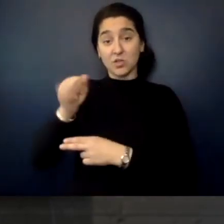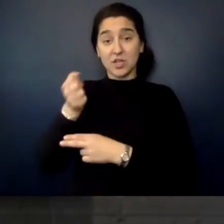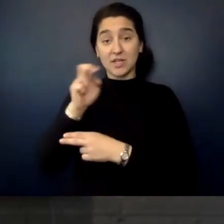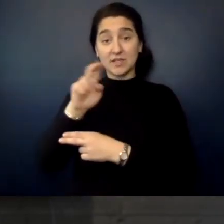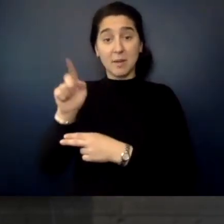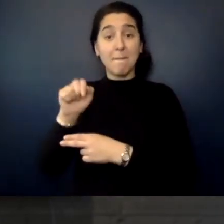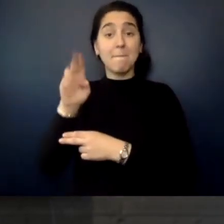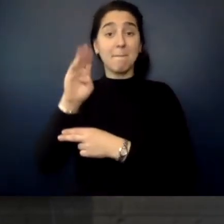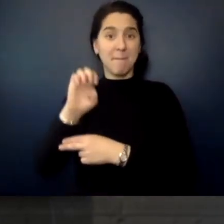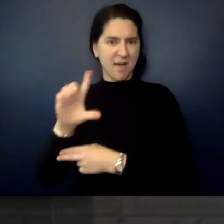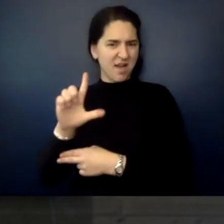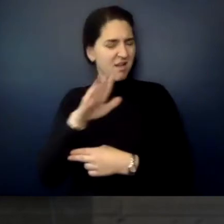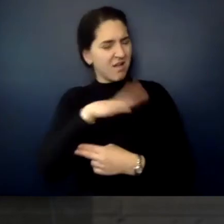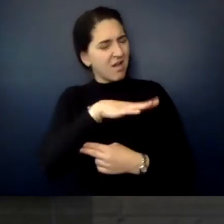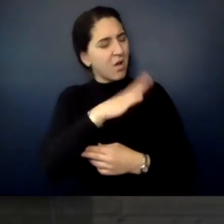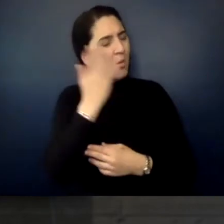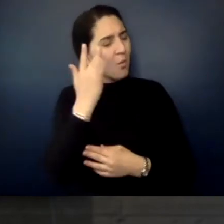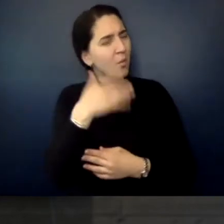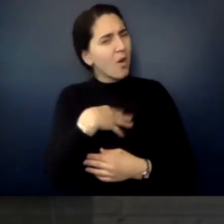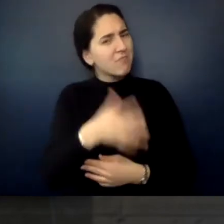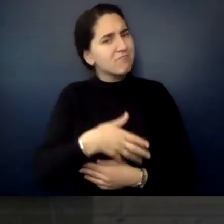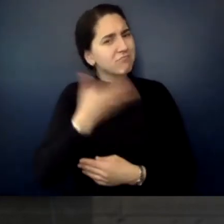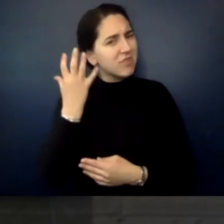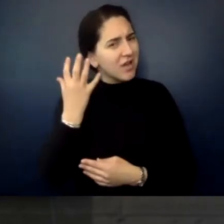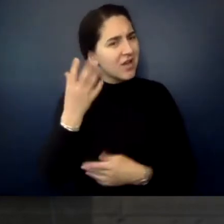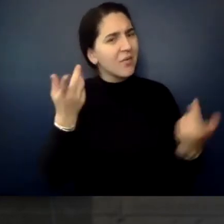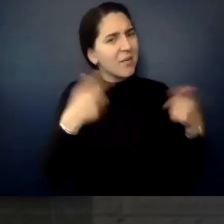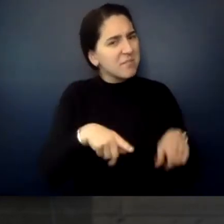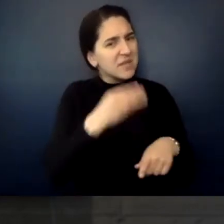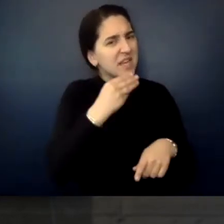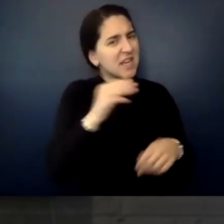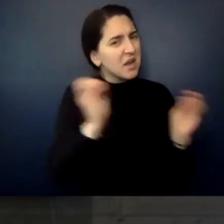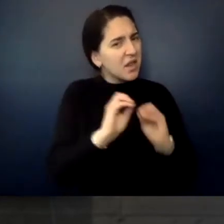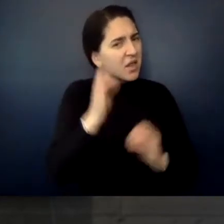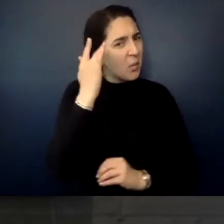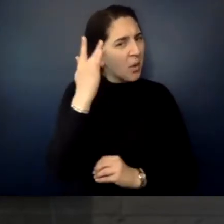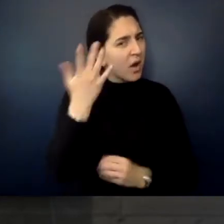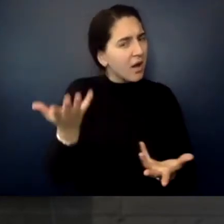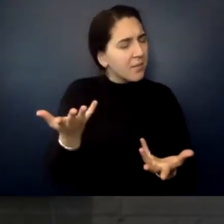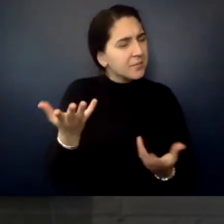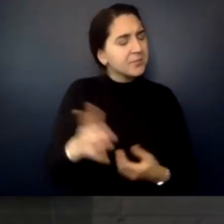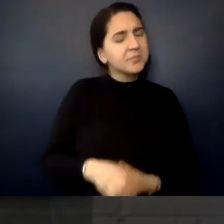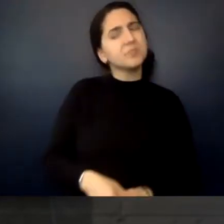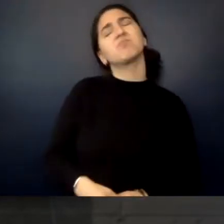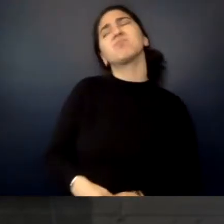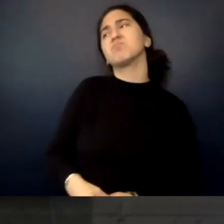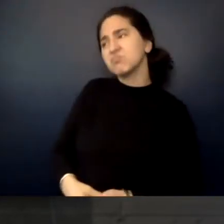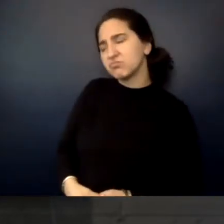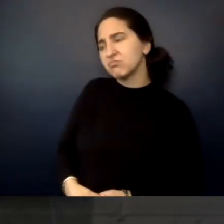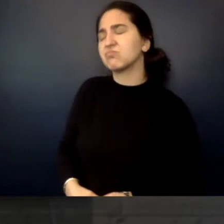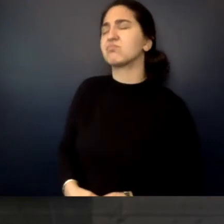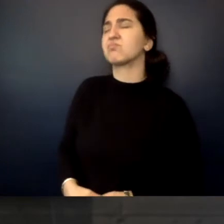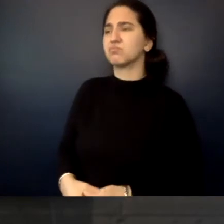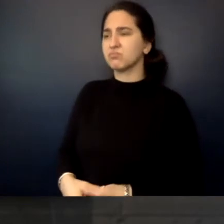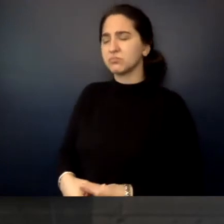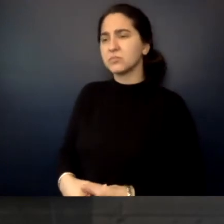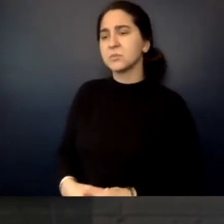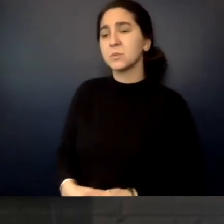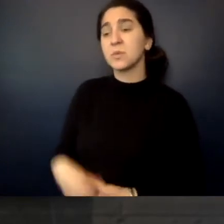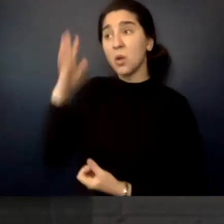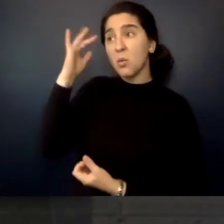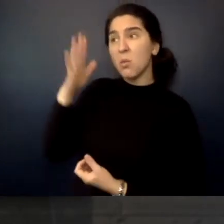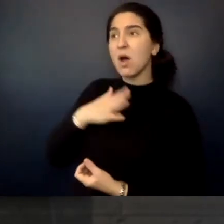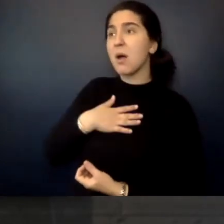sullen? Why won't you eat?" He answered her, "Because I said to Naboth the